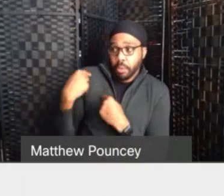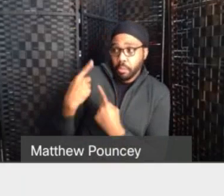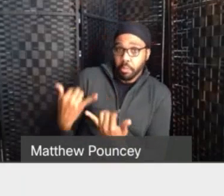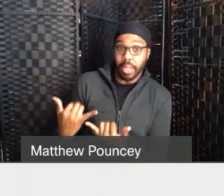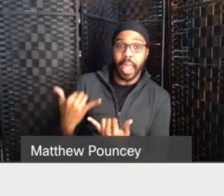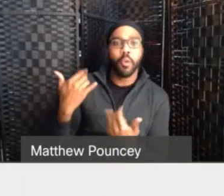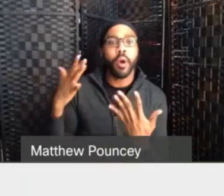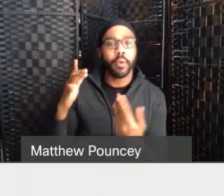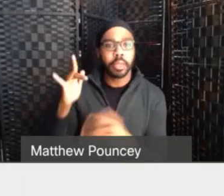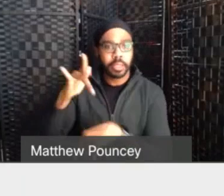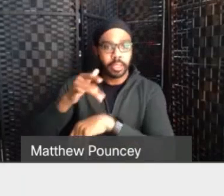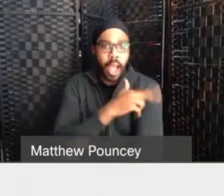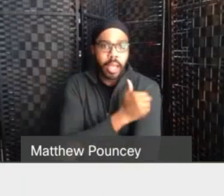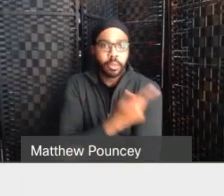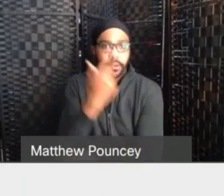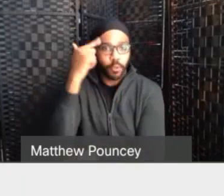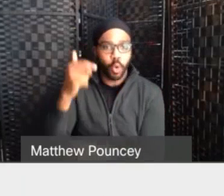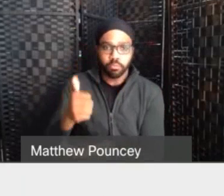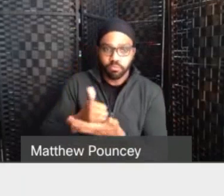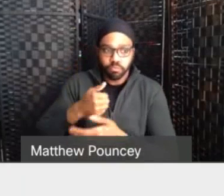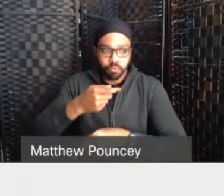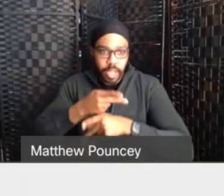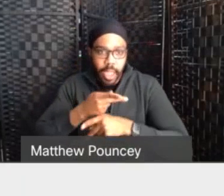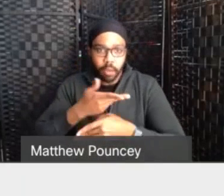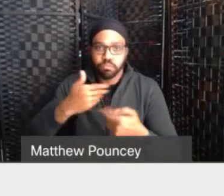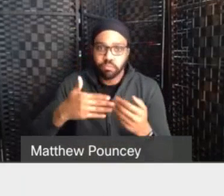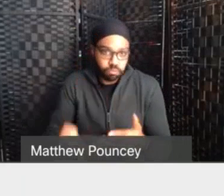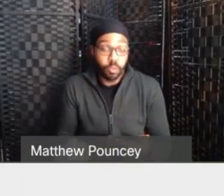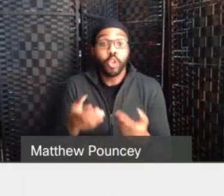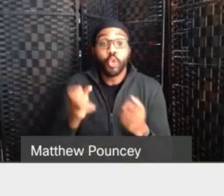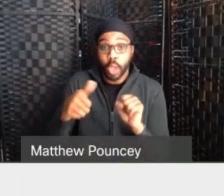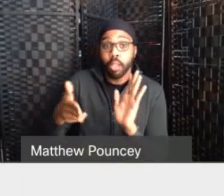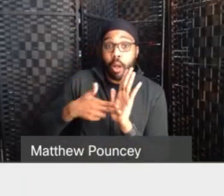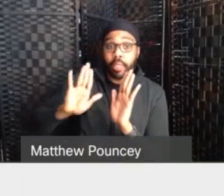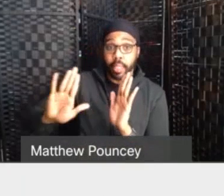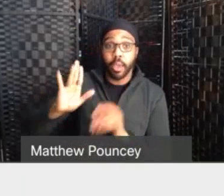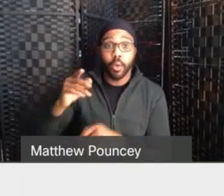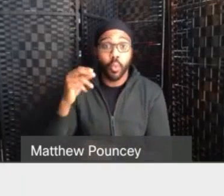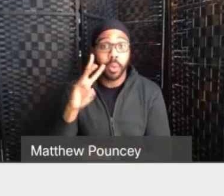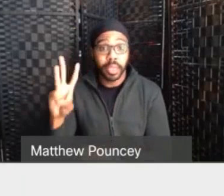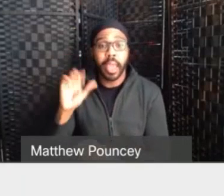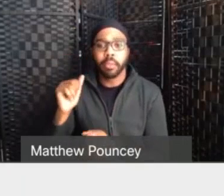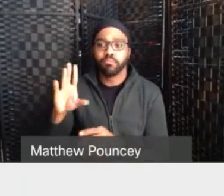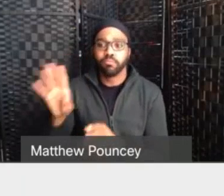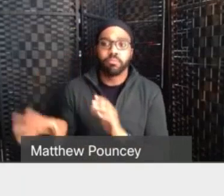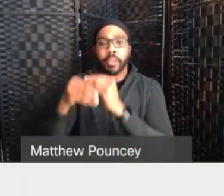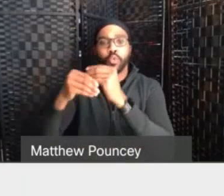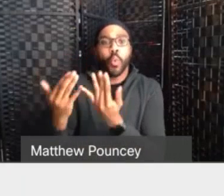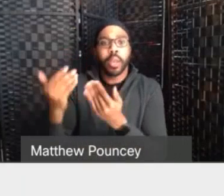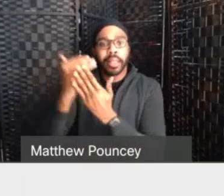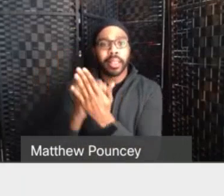And so you can log into their website and get on their waiting list for when they have vaccine available. And they will